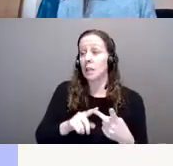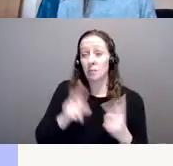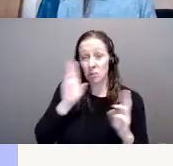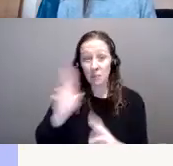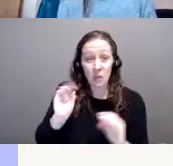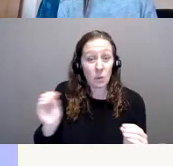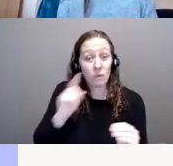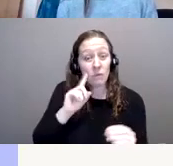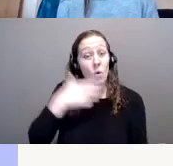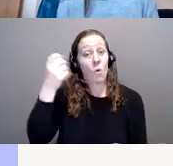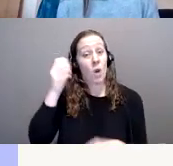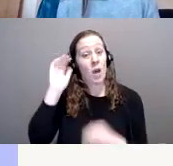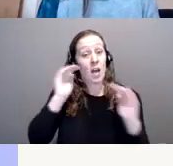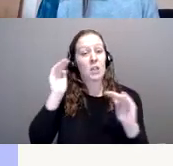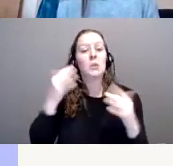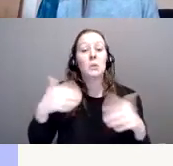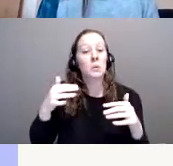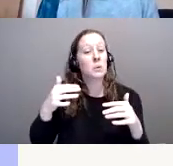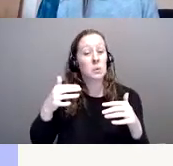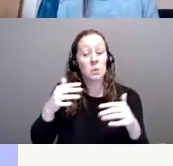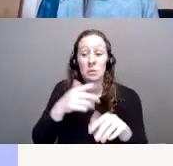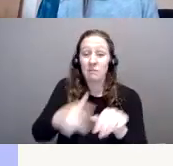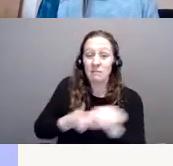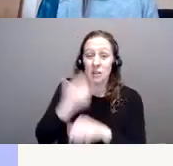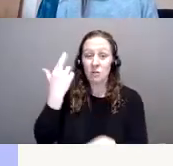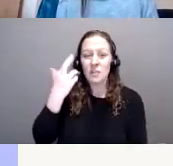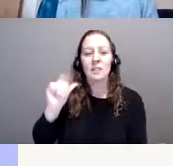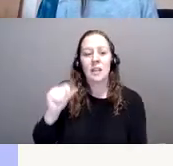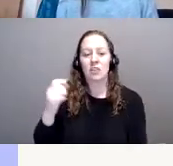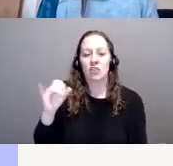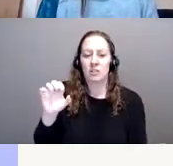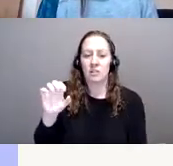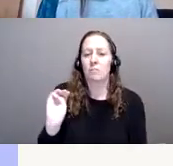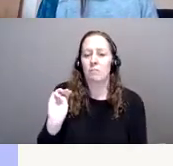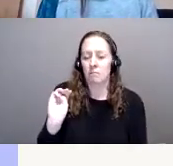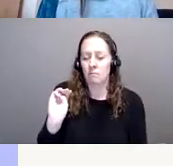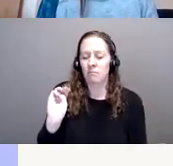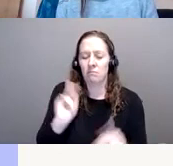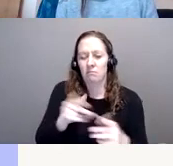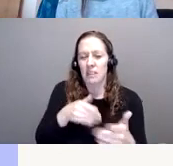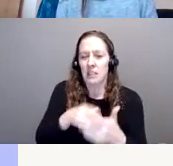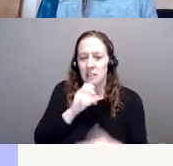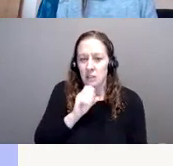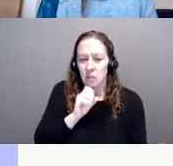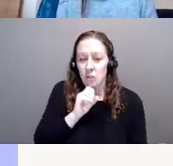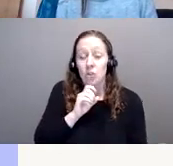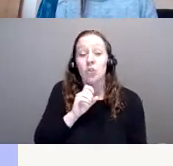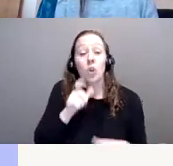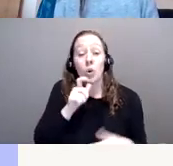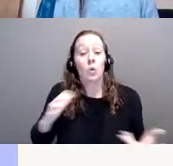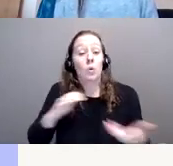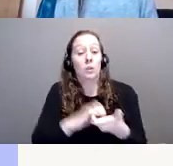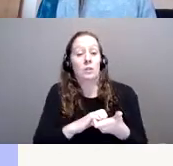that ageism is a big factor. So we produced this video in collaboration with